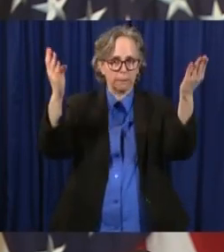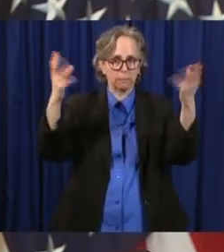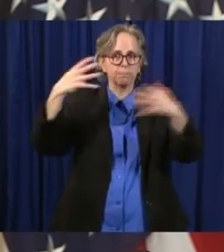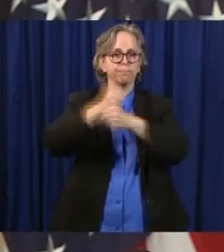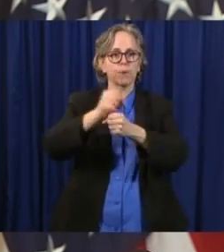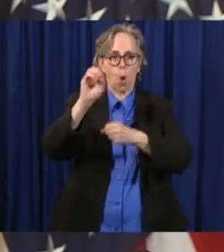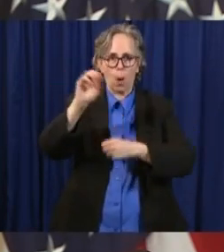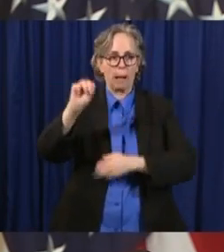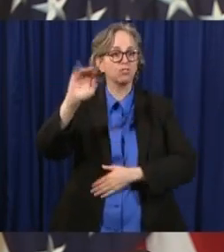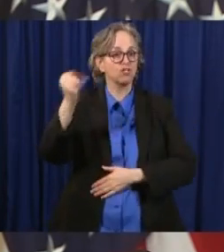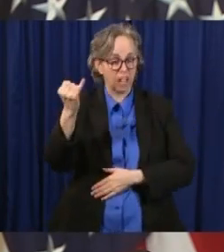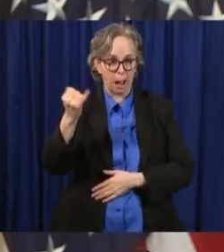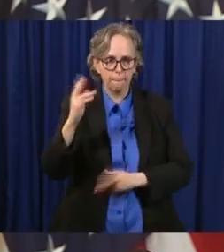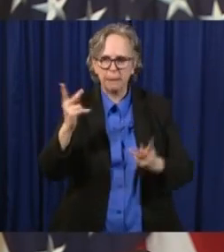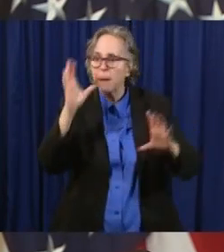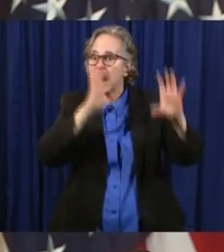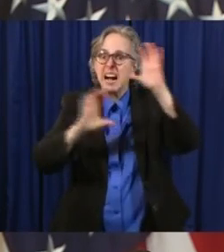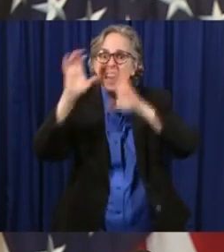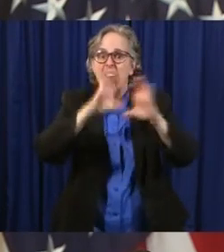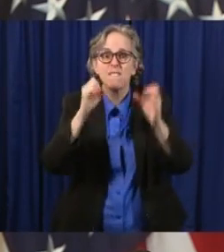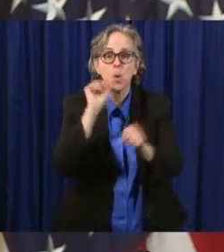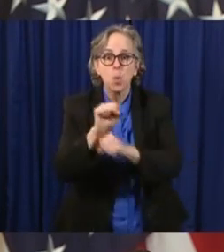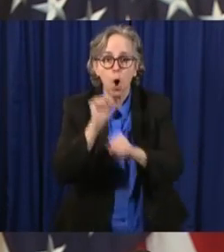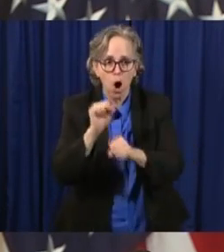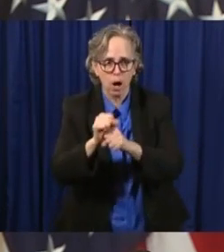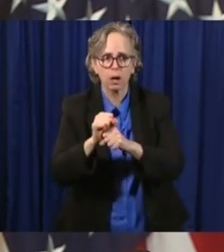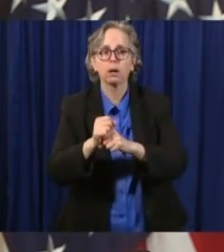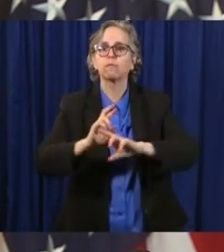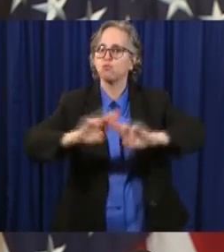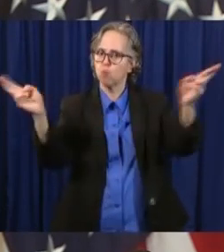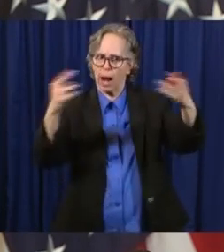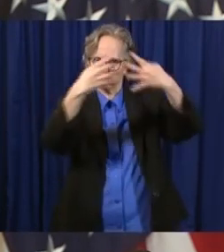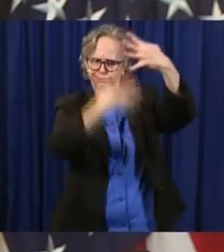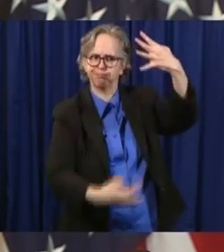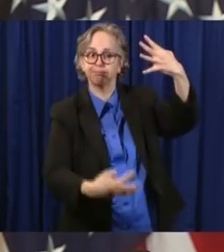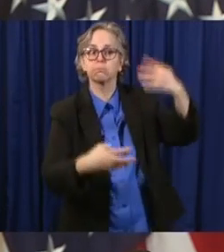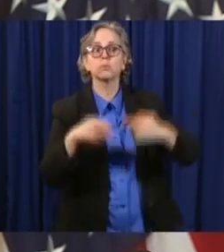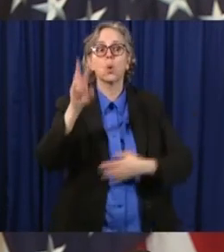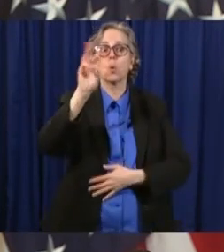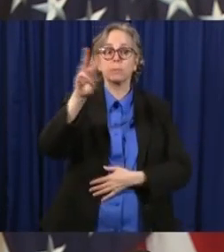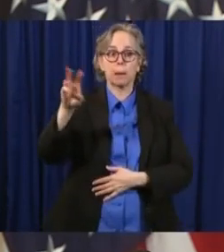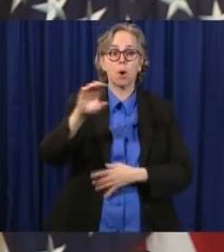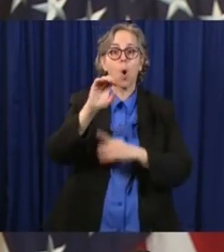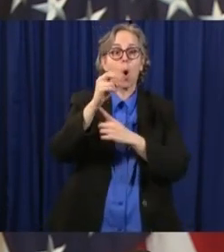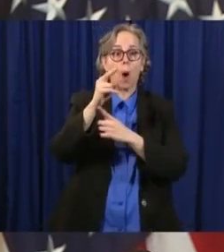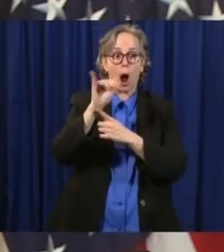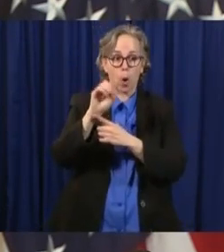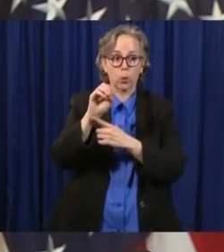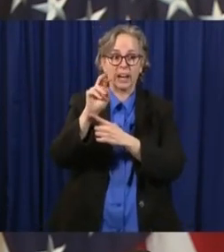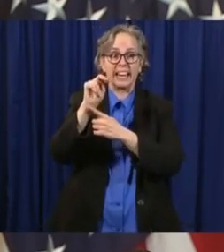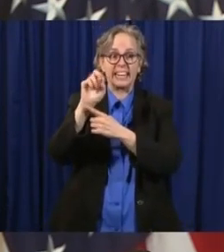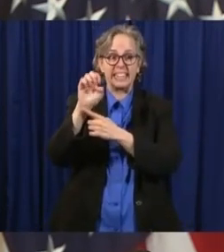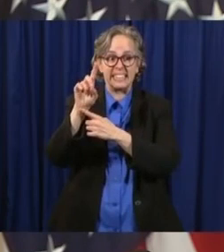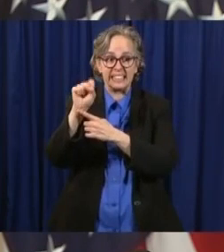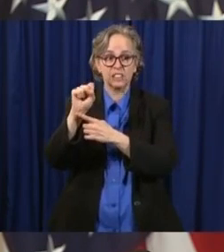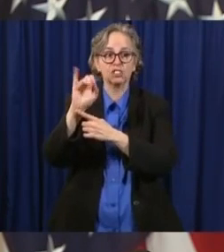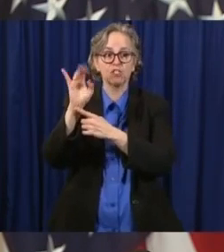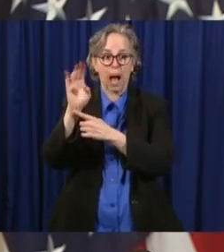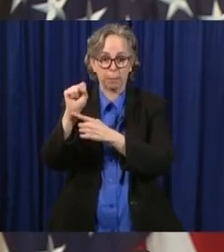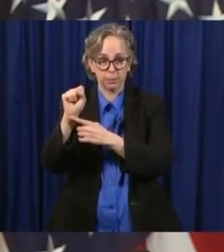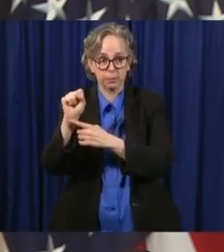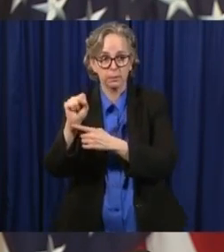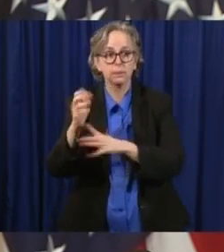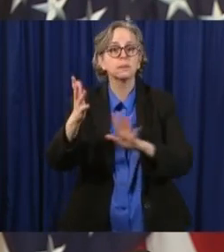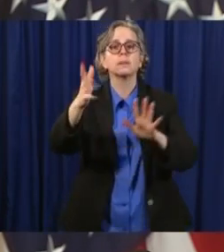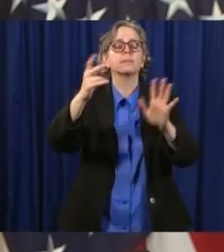needs. Additionally, the OhioMeansJobs.com website is still a great online resource to meet the needs of those